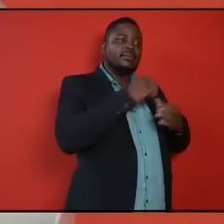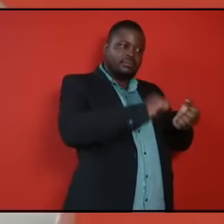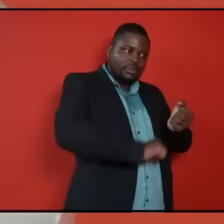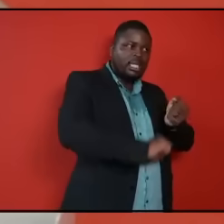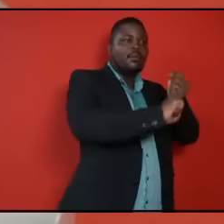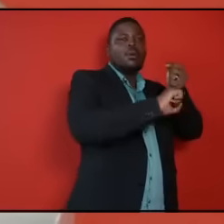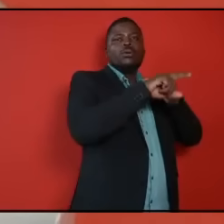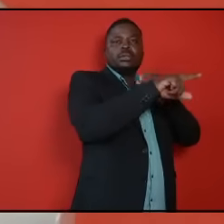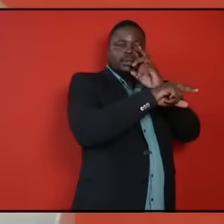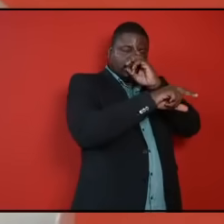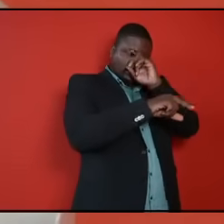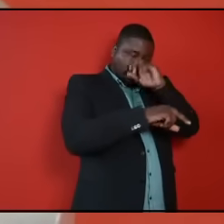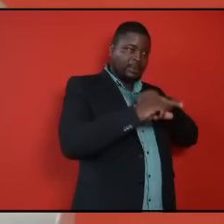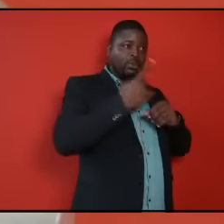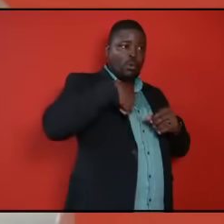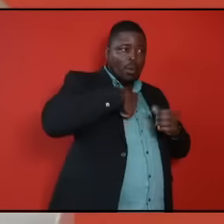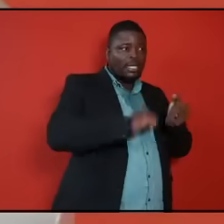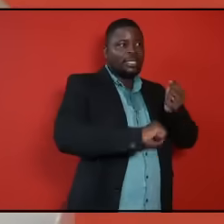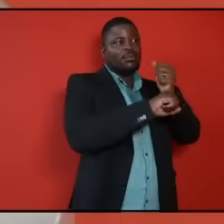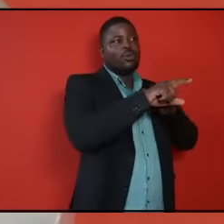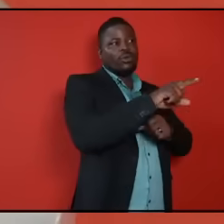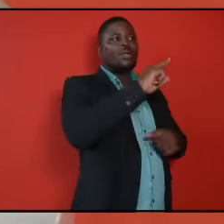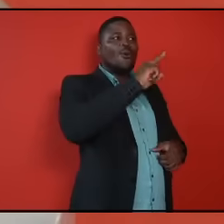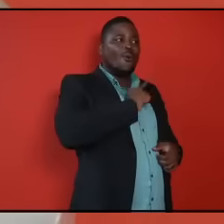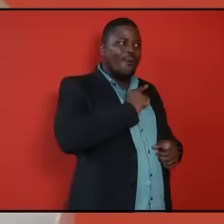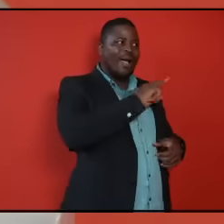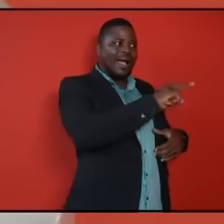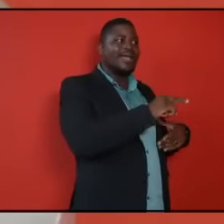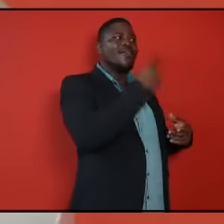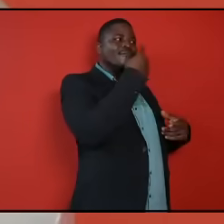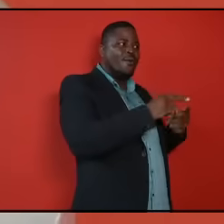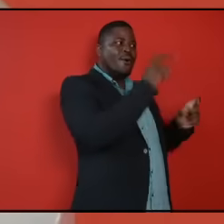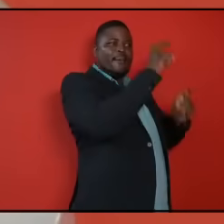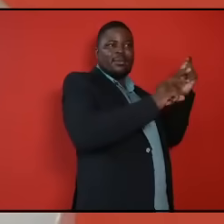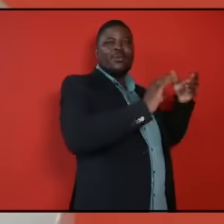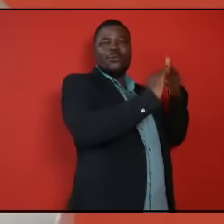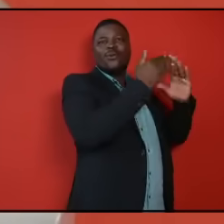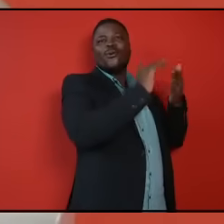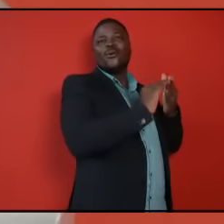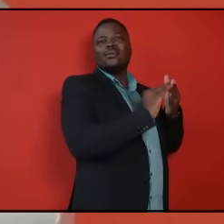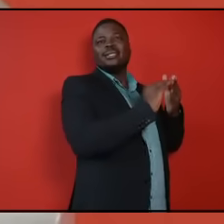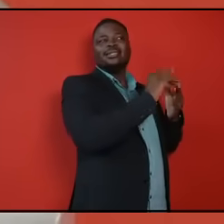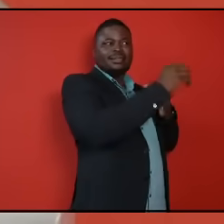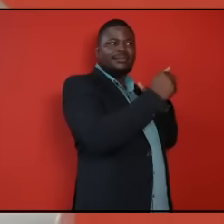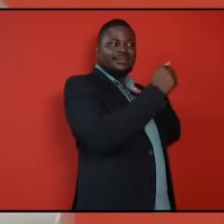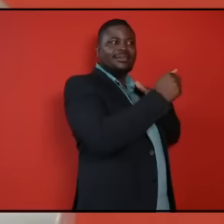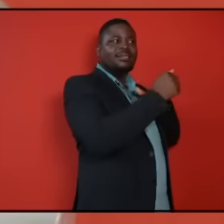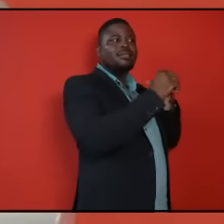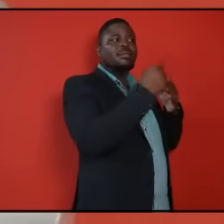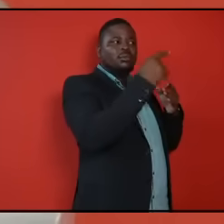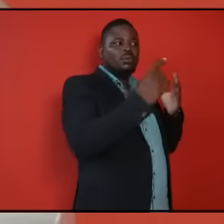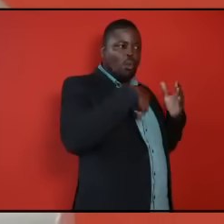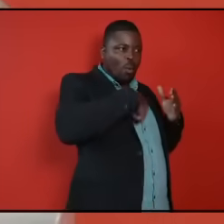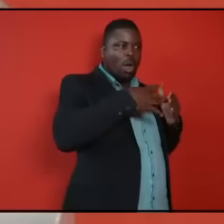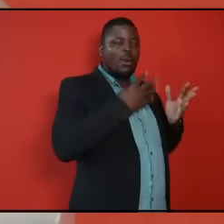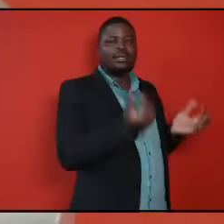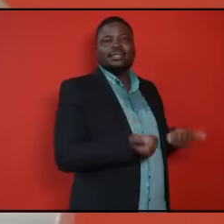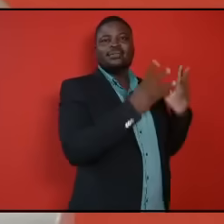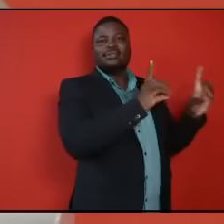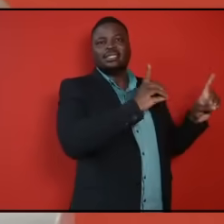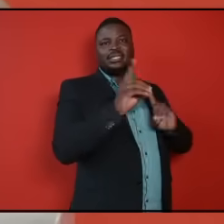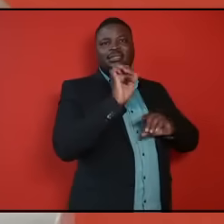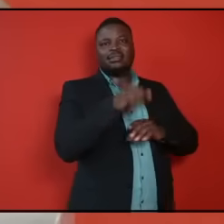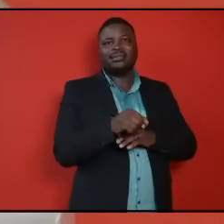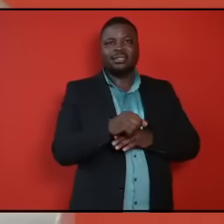this municipality working, let's do it for the people. We've got, who are the MECs here? Is it